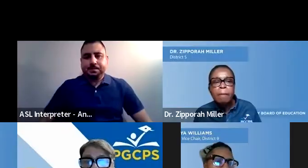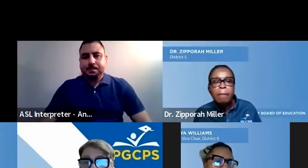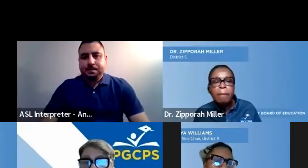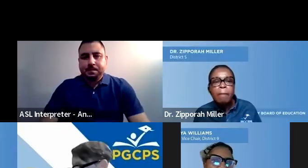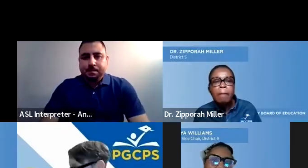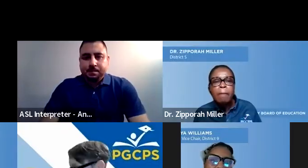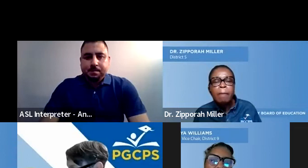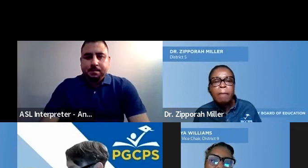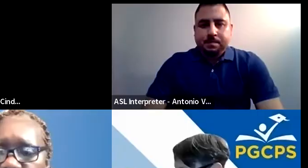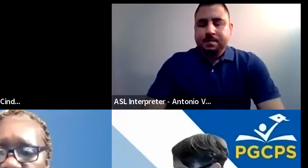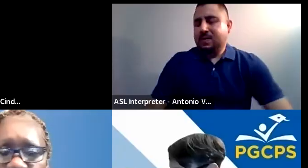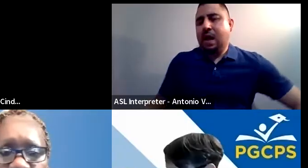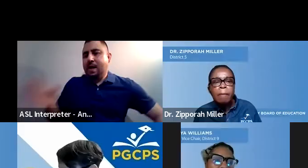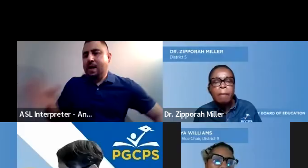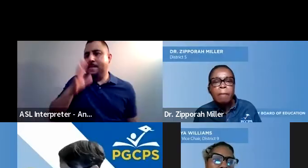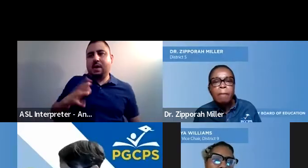Madam Vice Chair, she's not in queue.